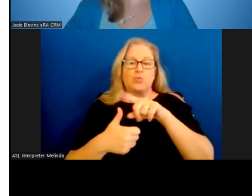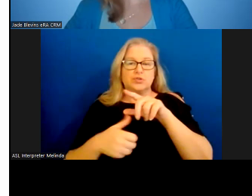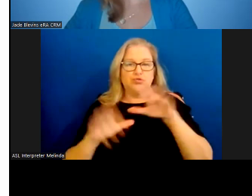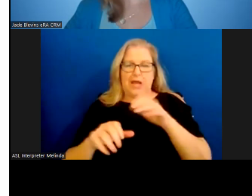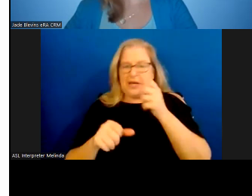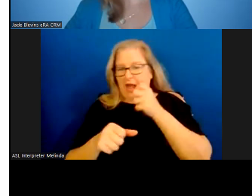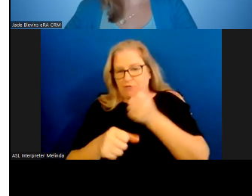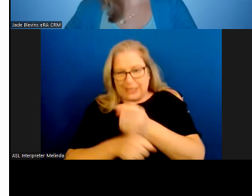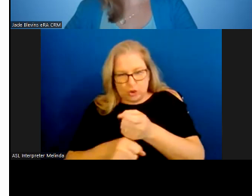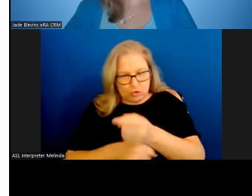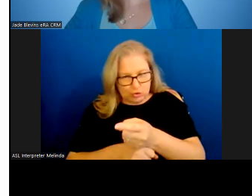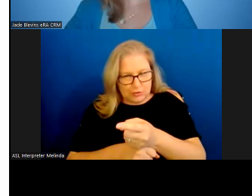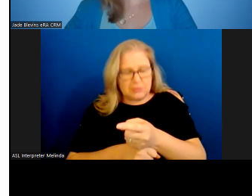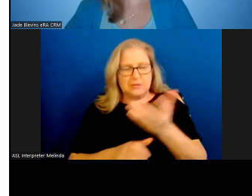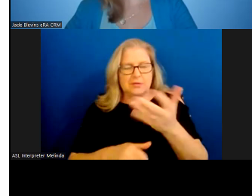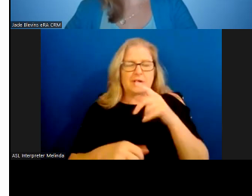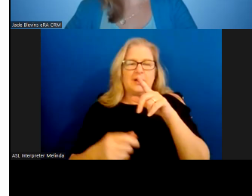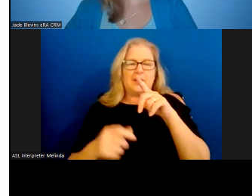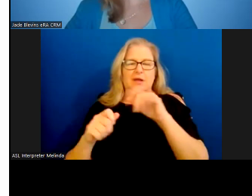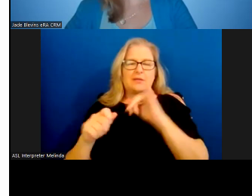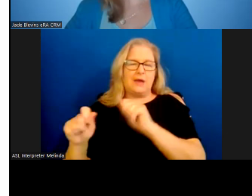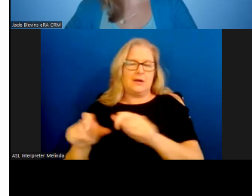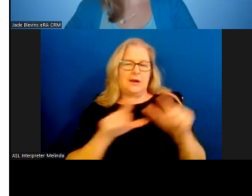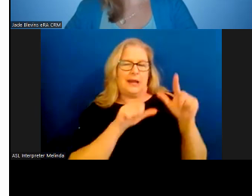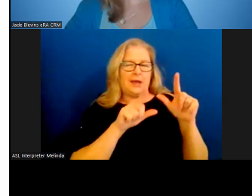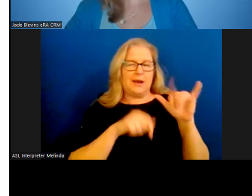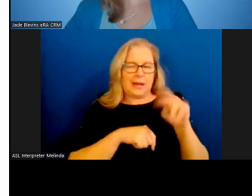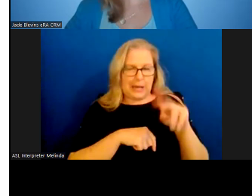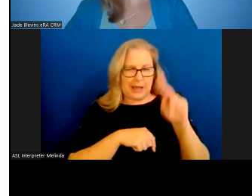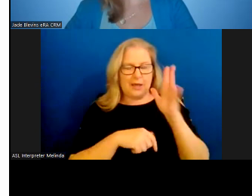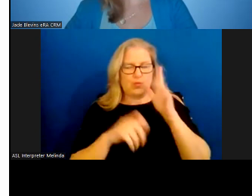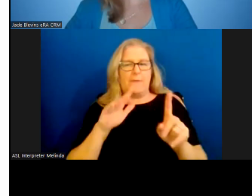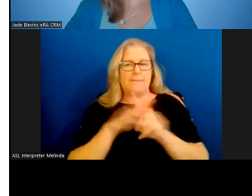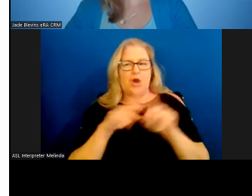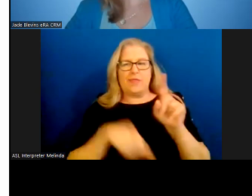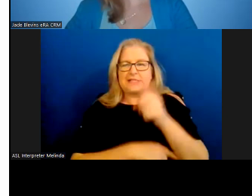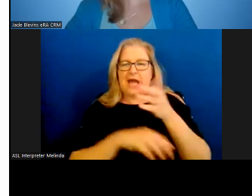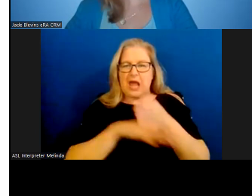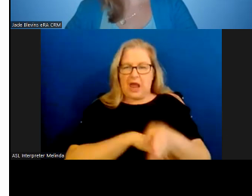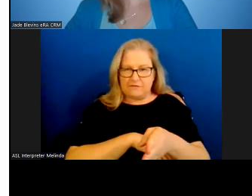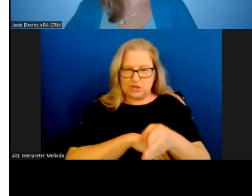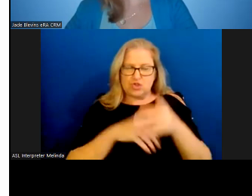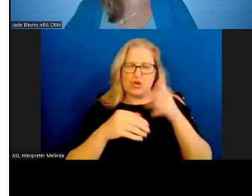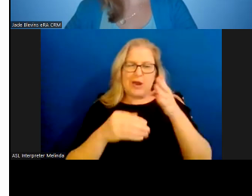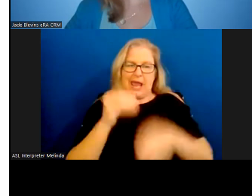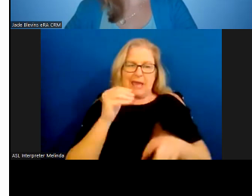every year. The link is going to appear the day after the project segment end date.